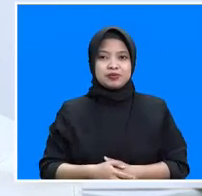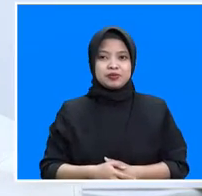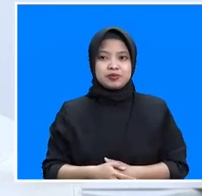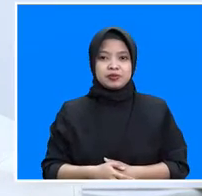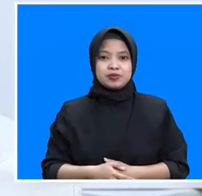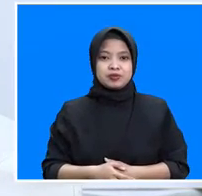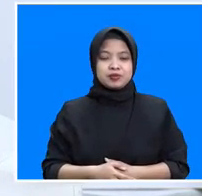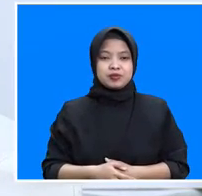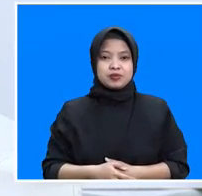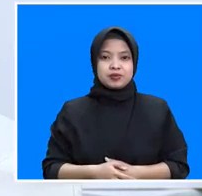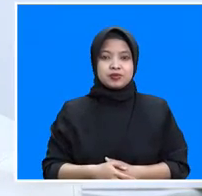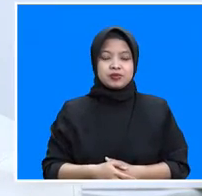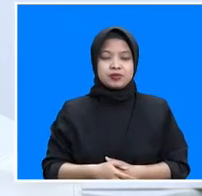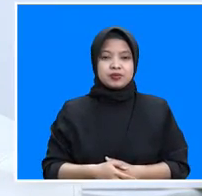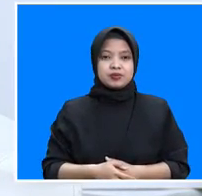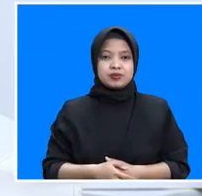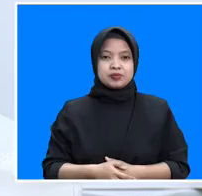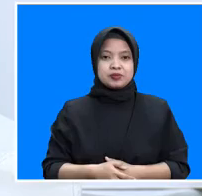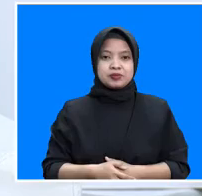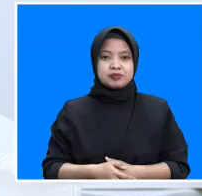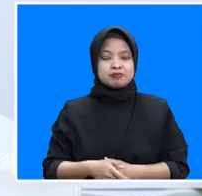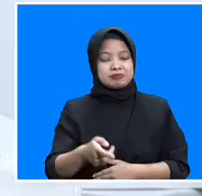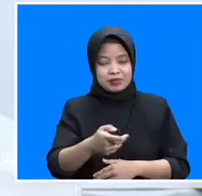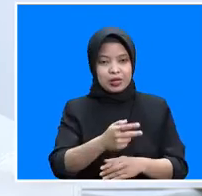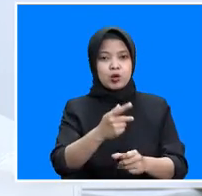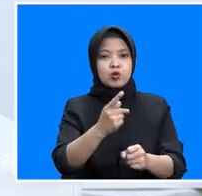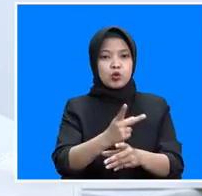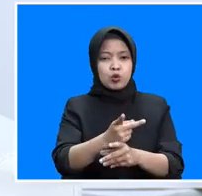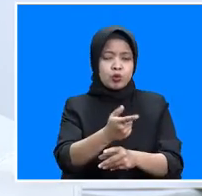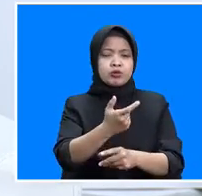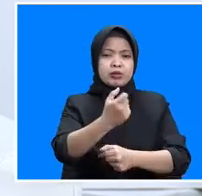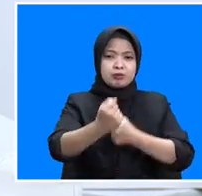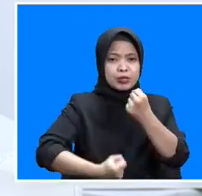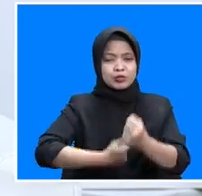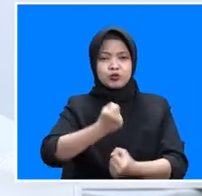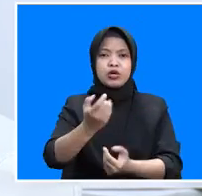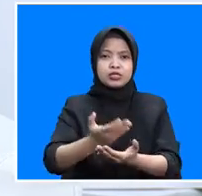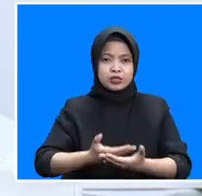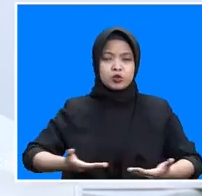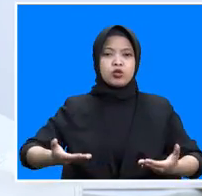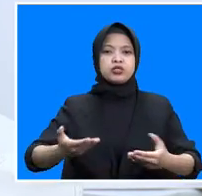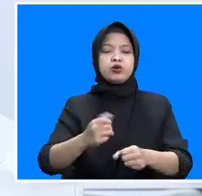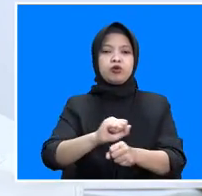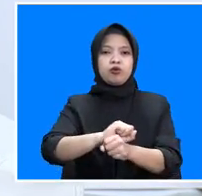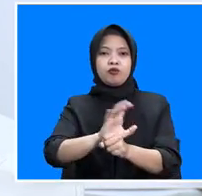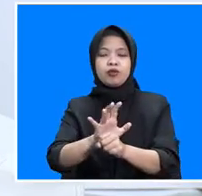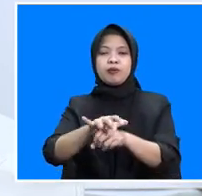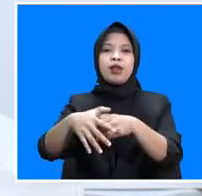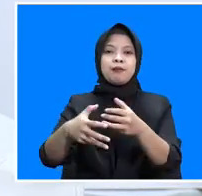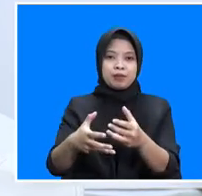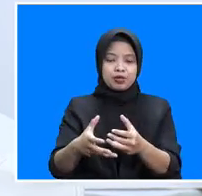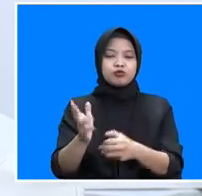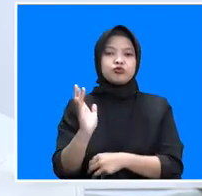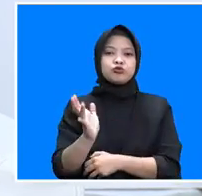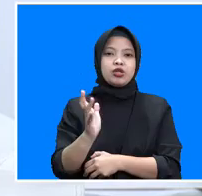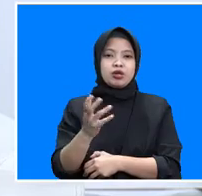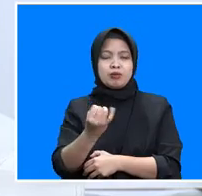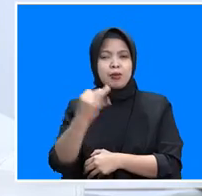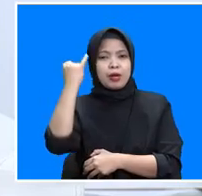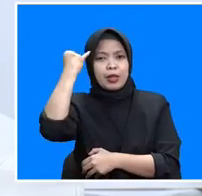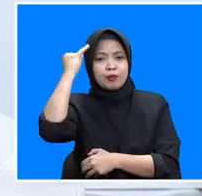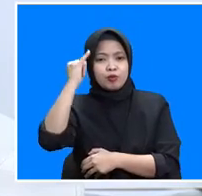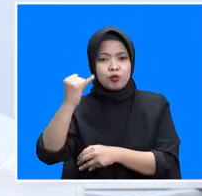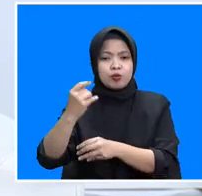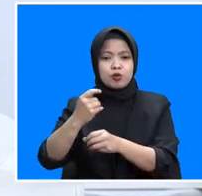than 2 years during the pandemic, and have done the most amazing job of keeping things going. And so I just want to acknowledge